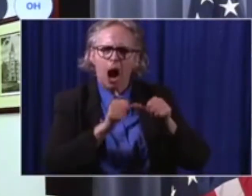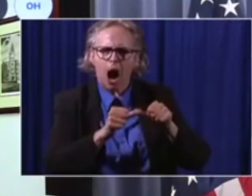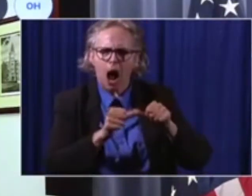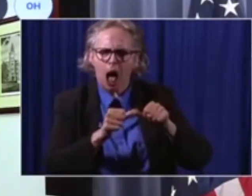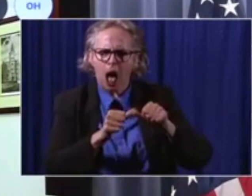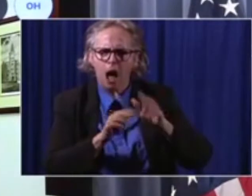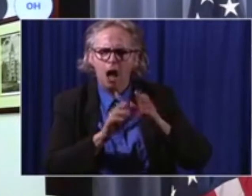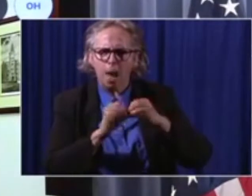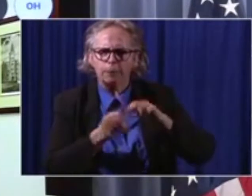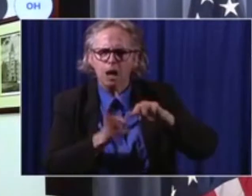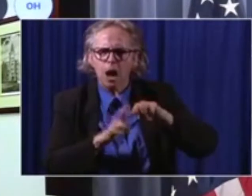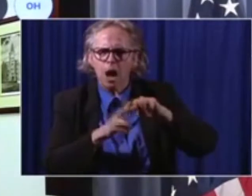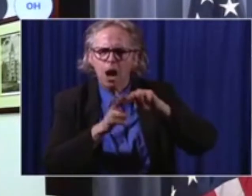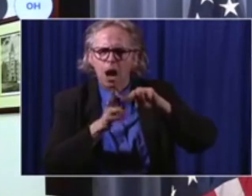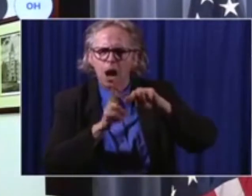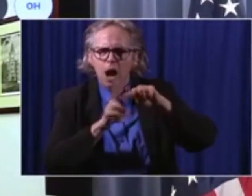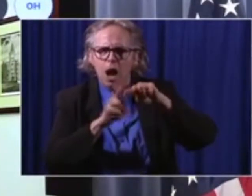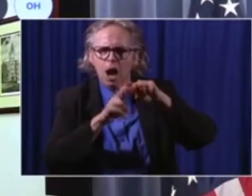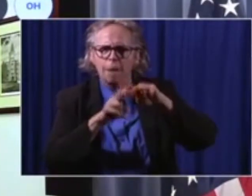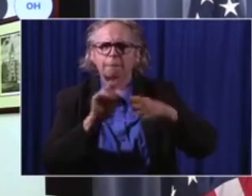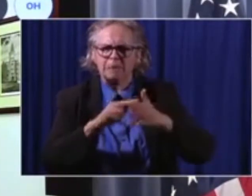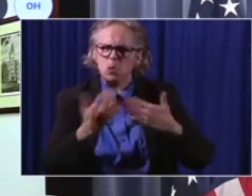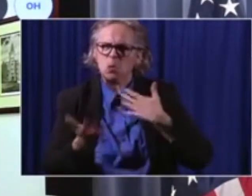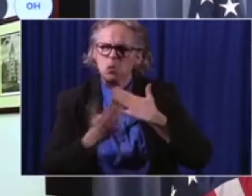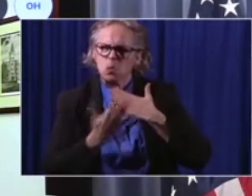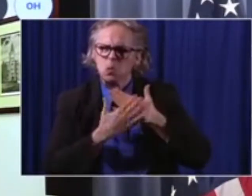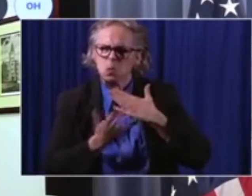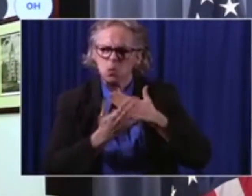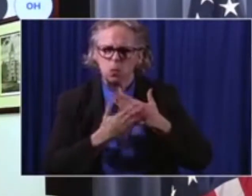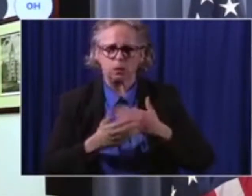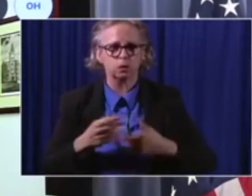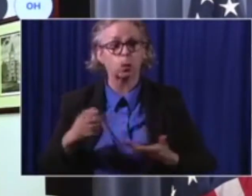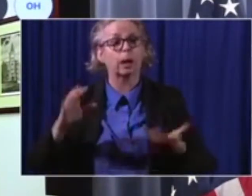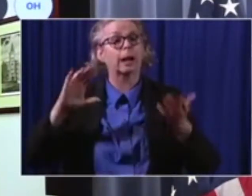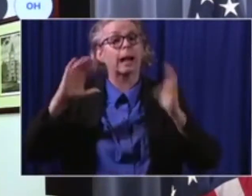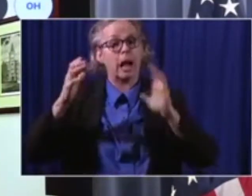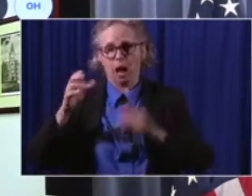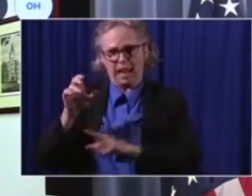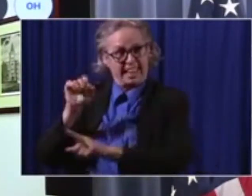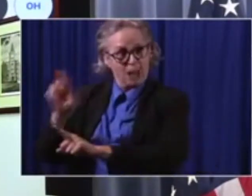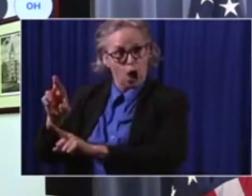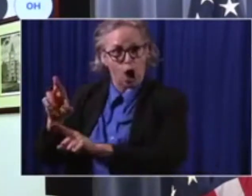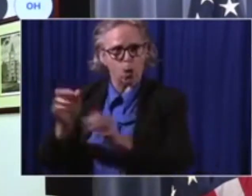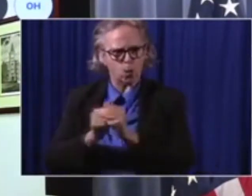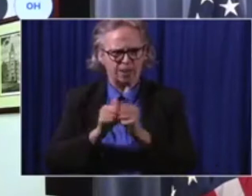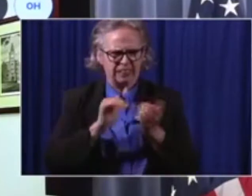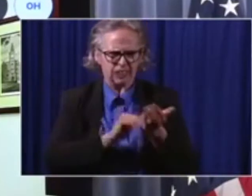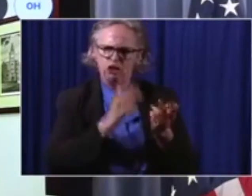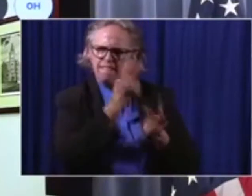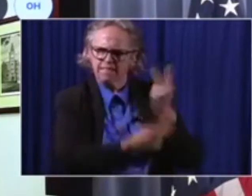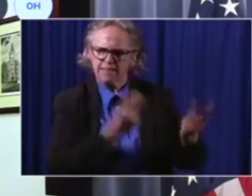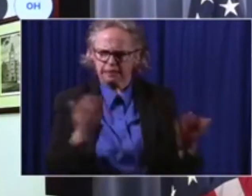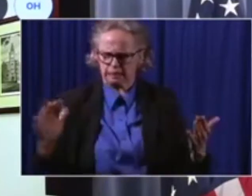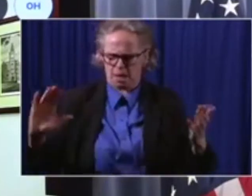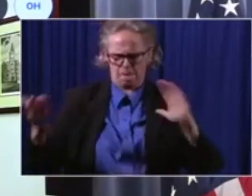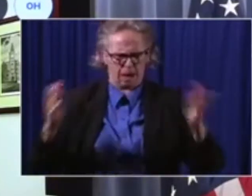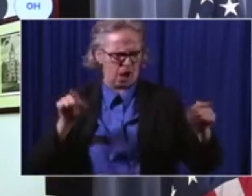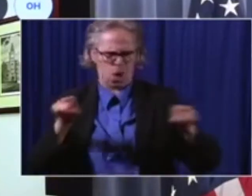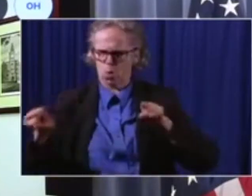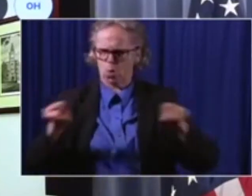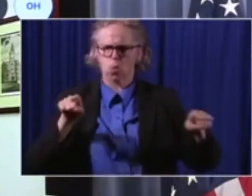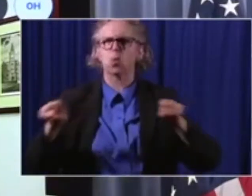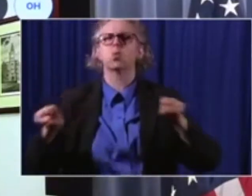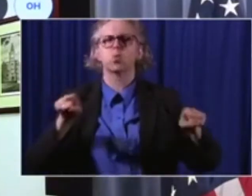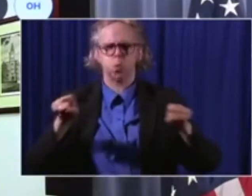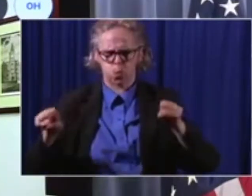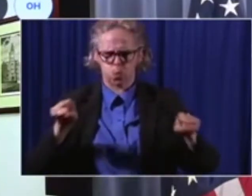either in the emergency department or in providers' offices of people coming in complaining of viral illnesses. That will